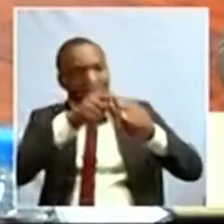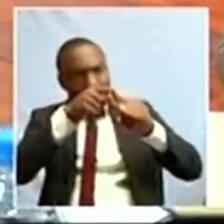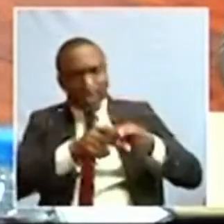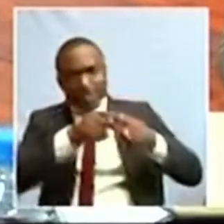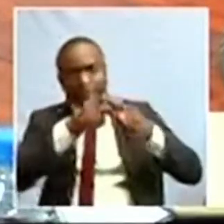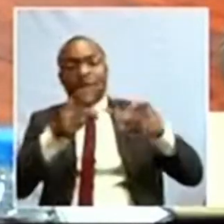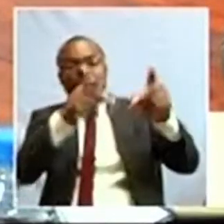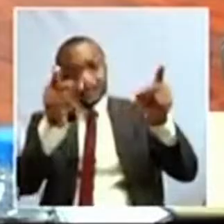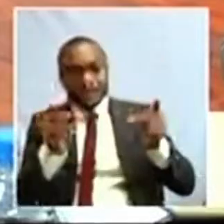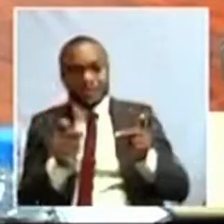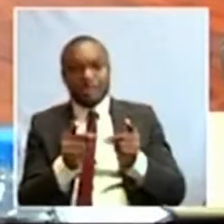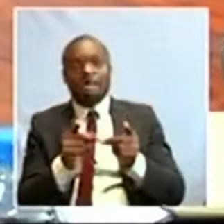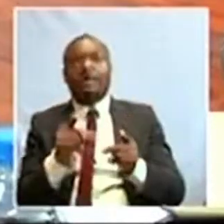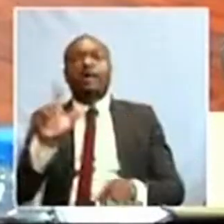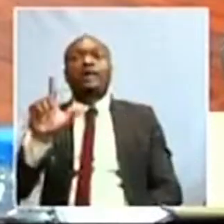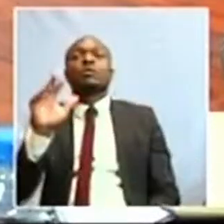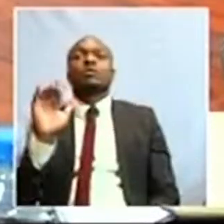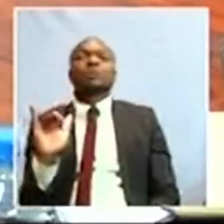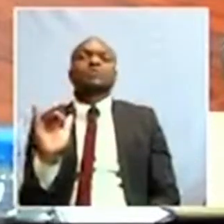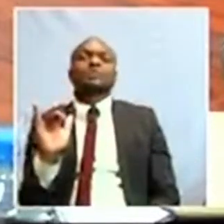Rwansha, so that